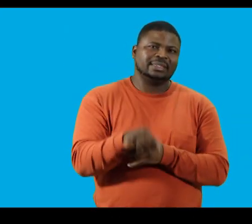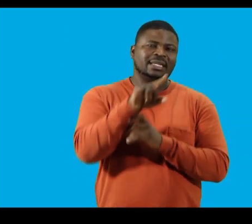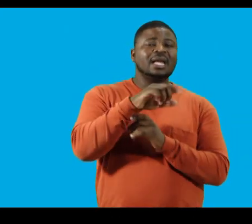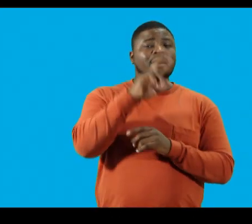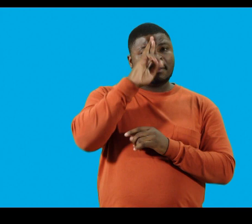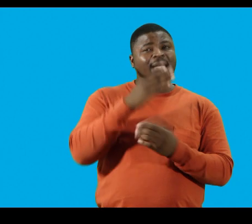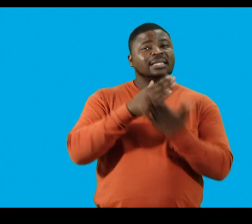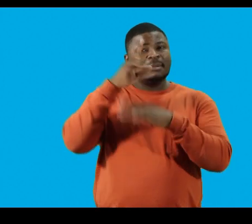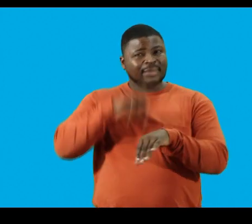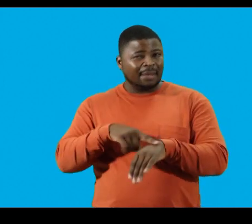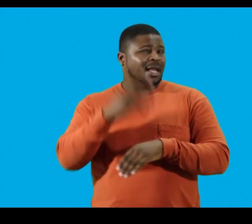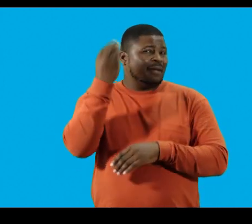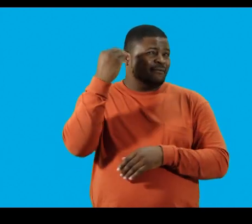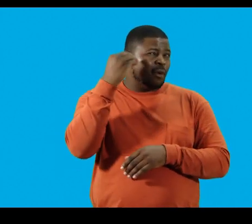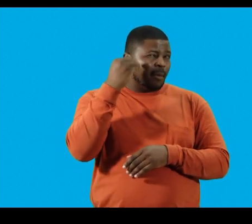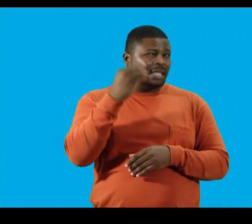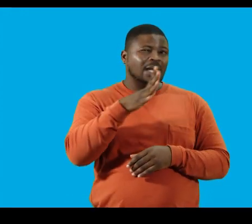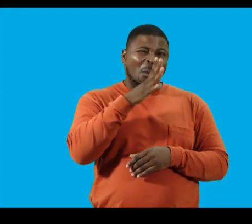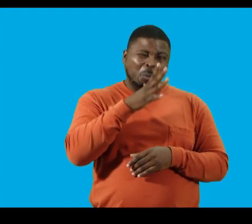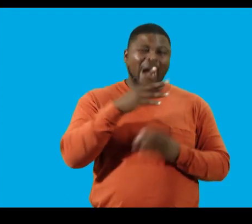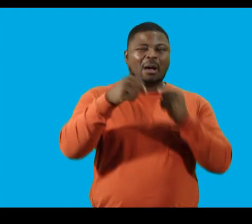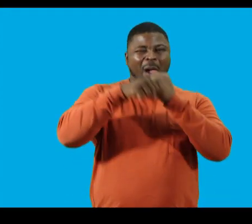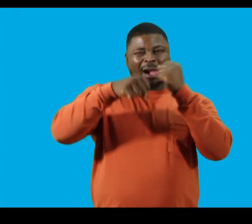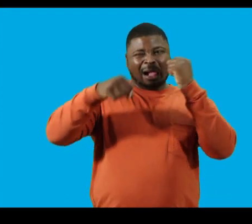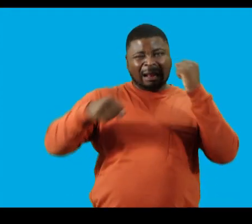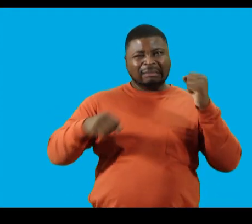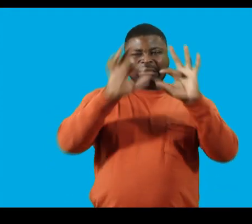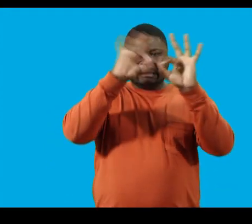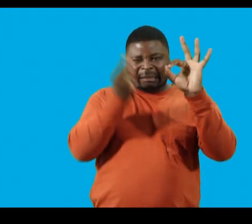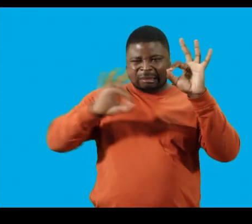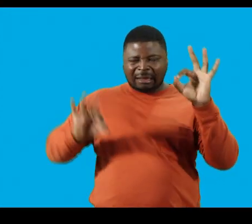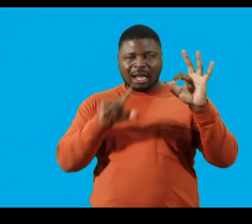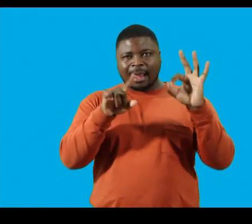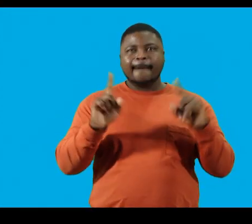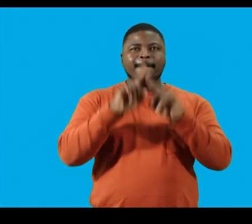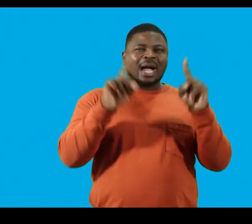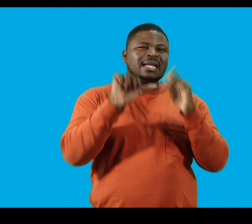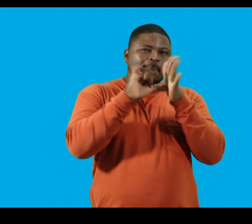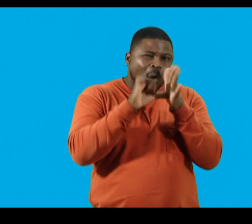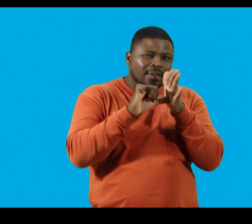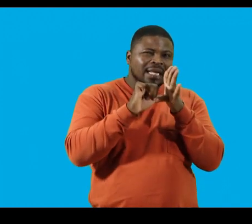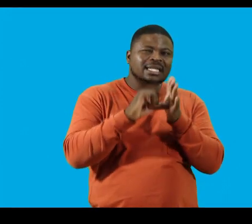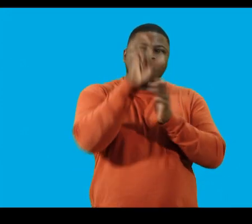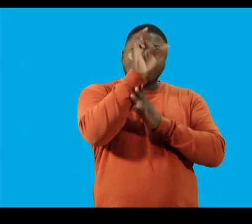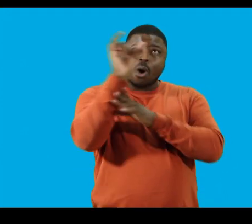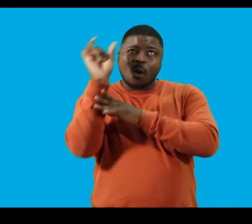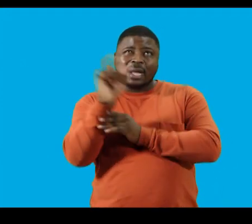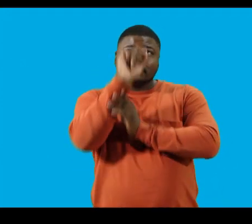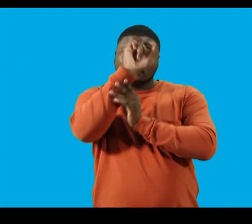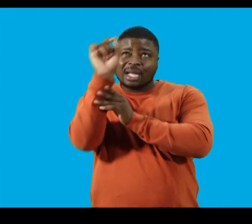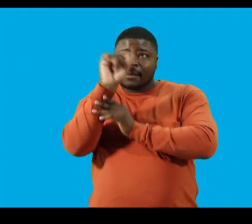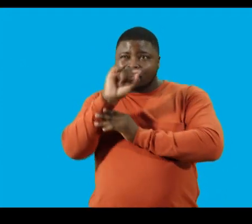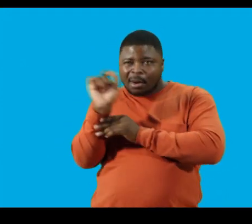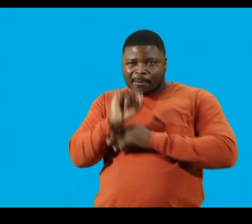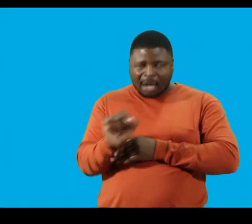sometimes there's too much information and they only want a small part so that you can calculate. Therefore, you need to underline